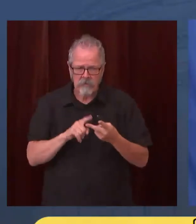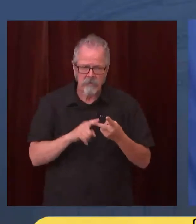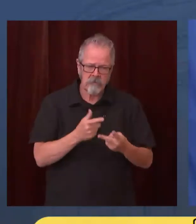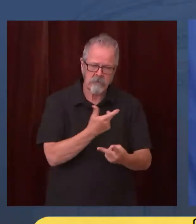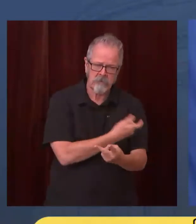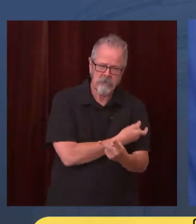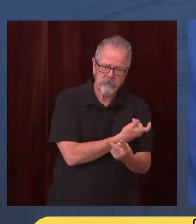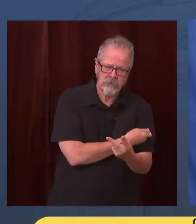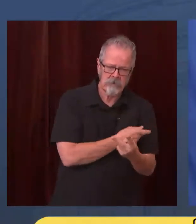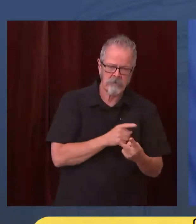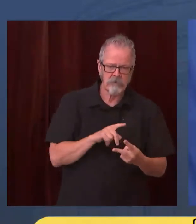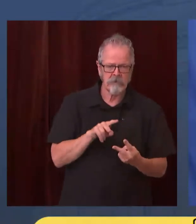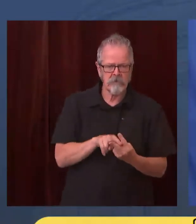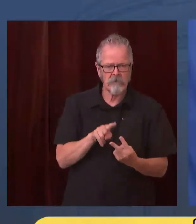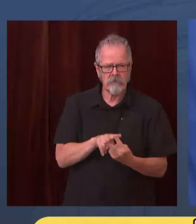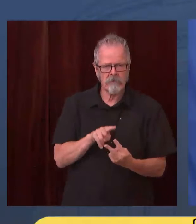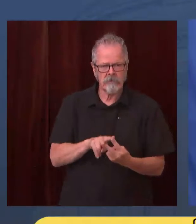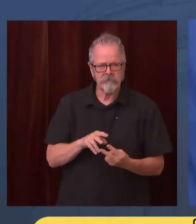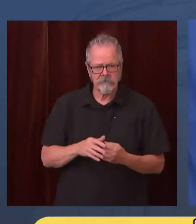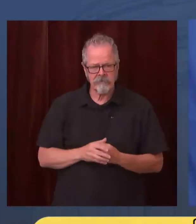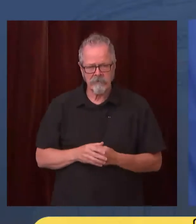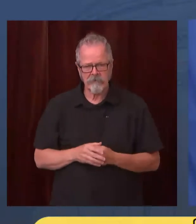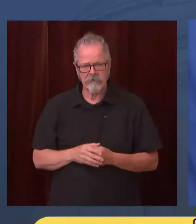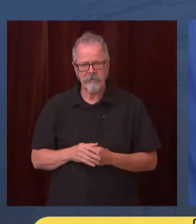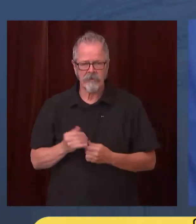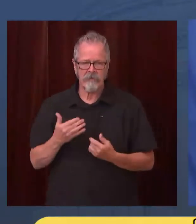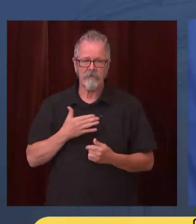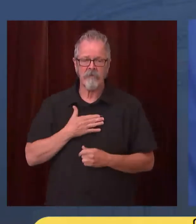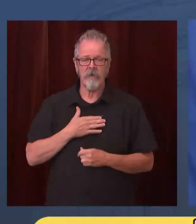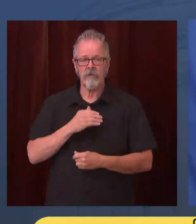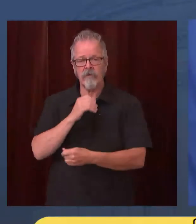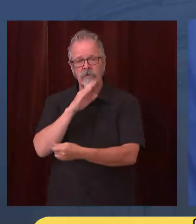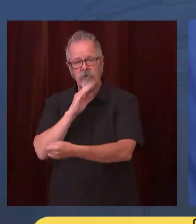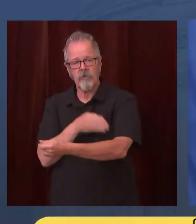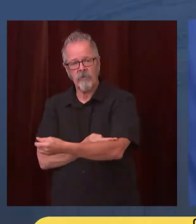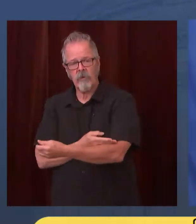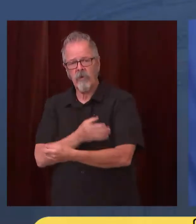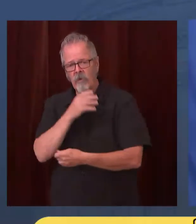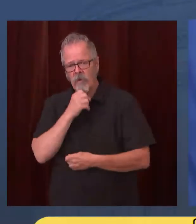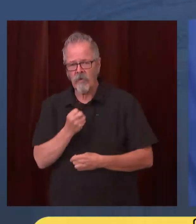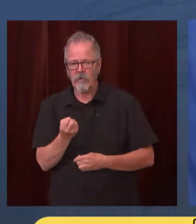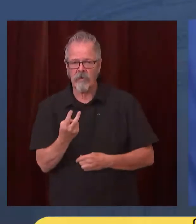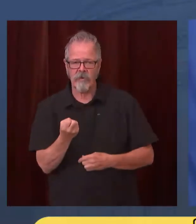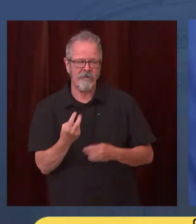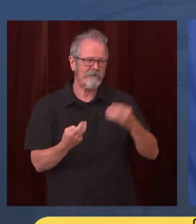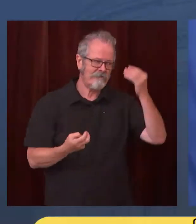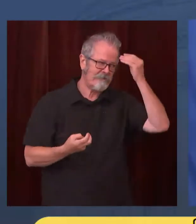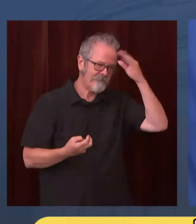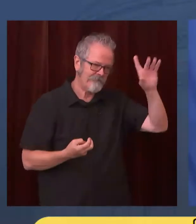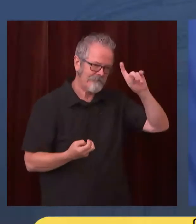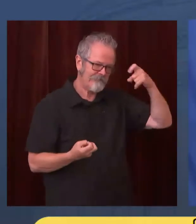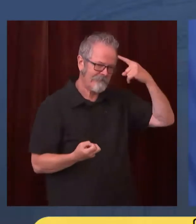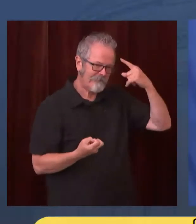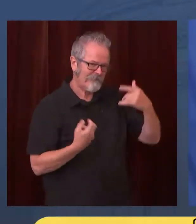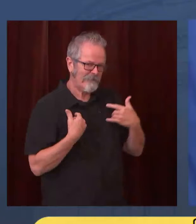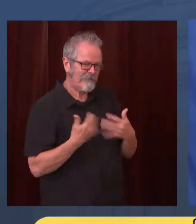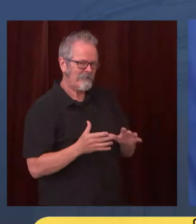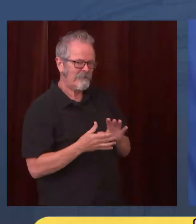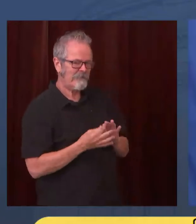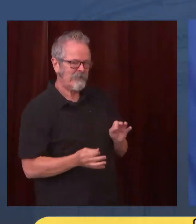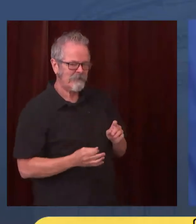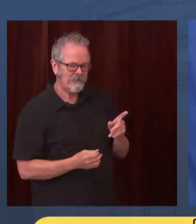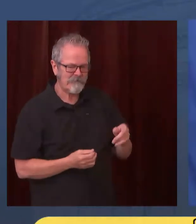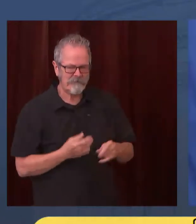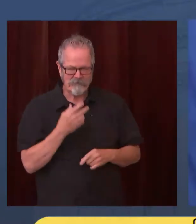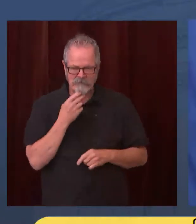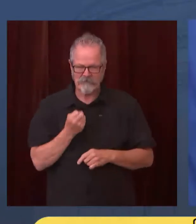My daughter turns 12 today, Governor. I just wanted to make sure to mention that. She is,